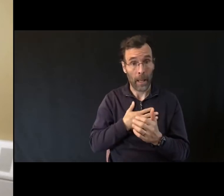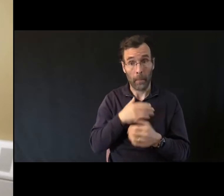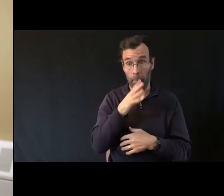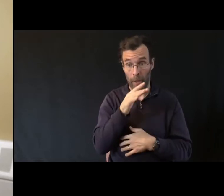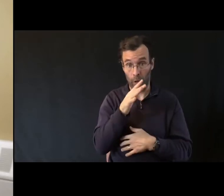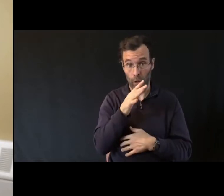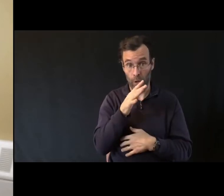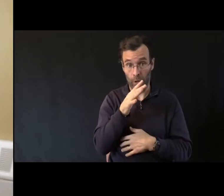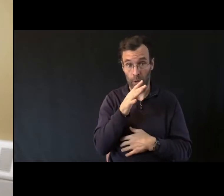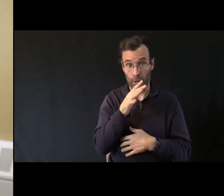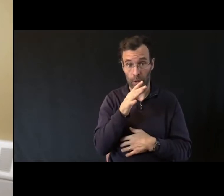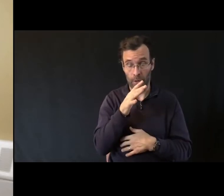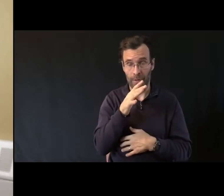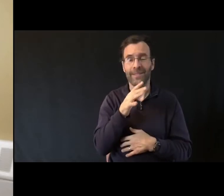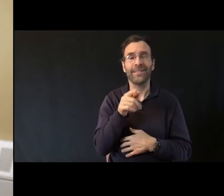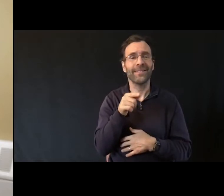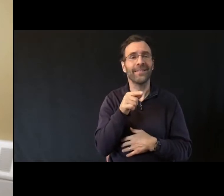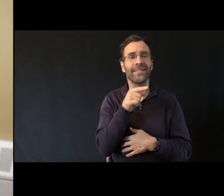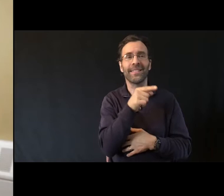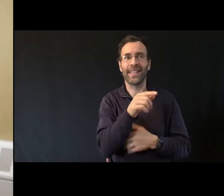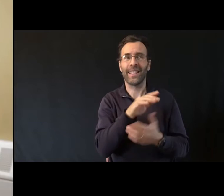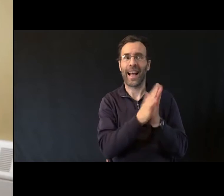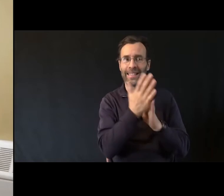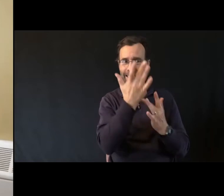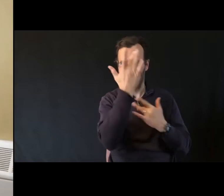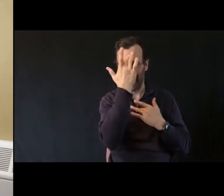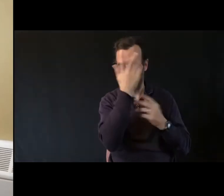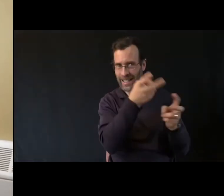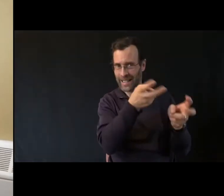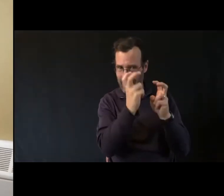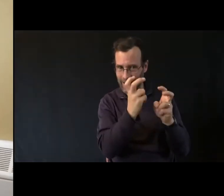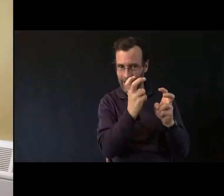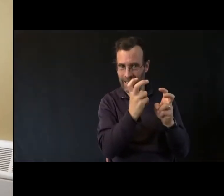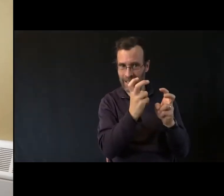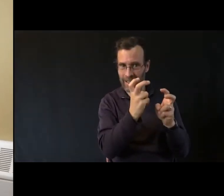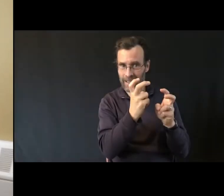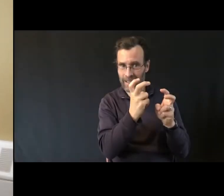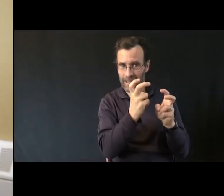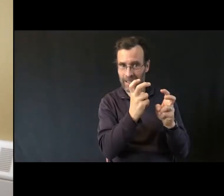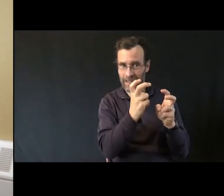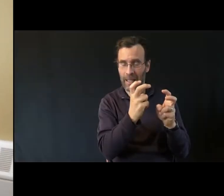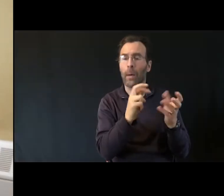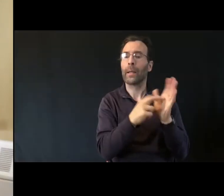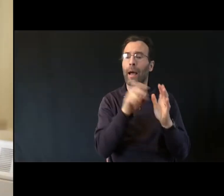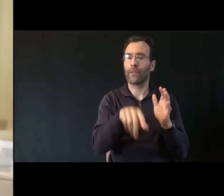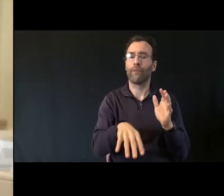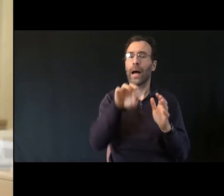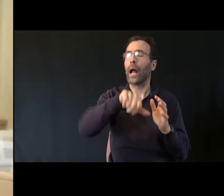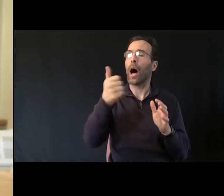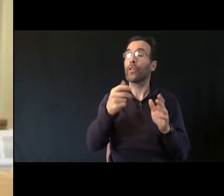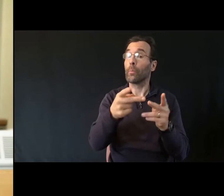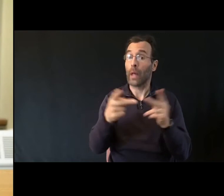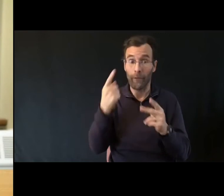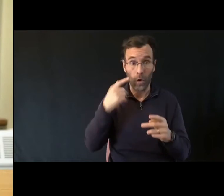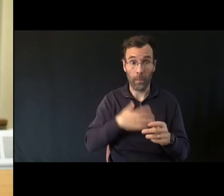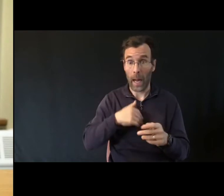because she got sick, okay, had to find another place for my brother. My